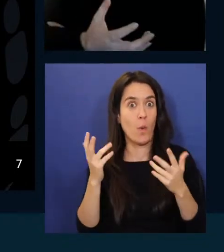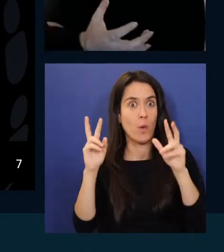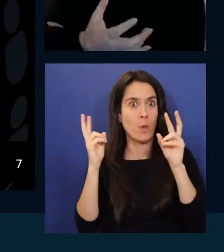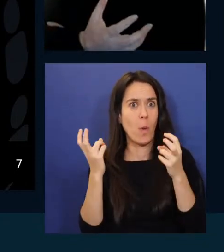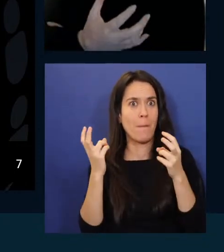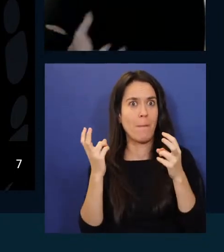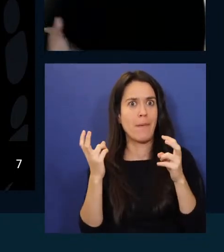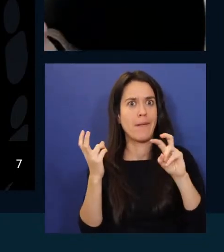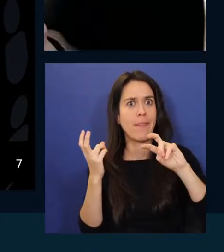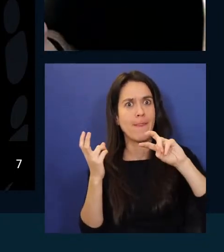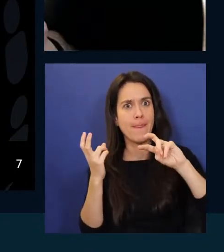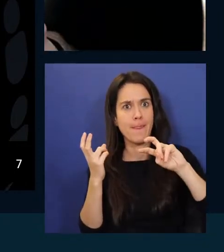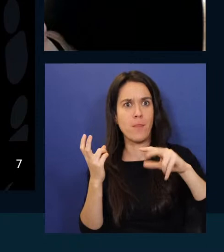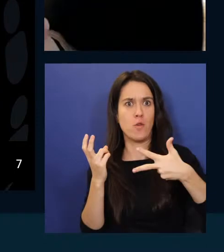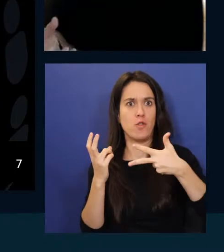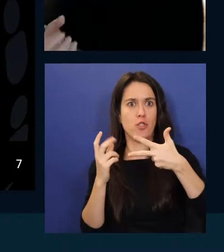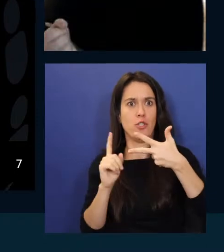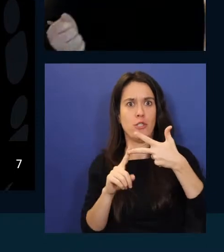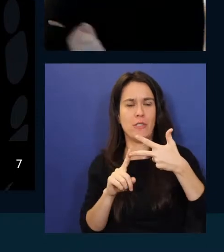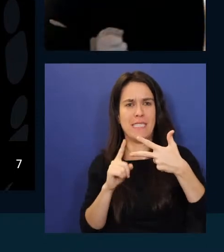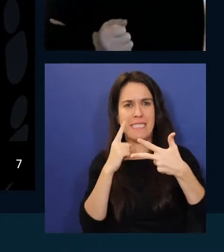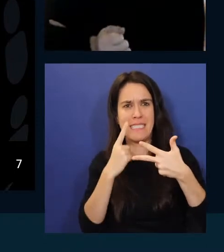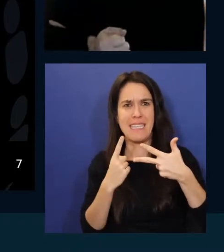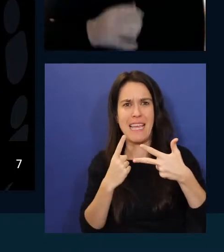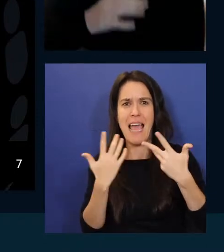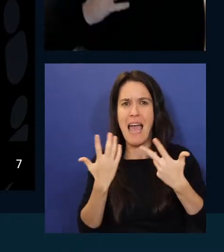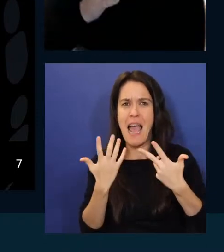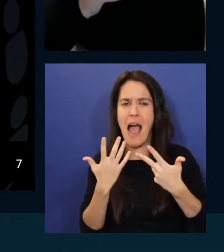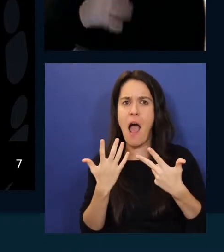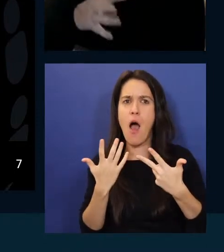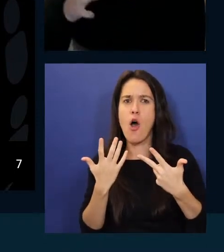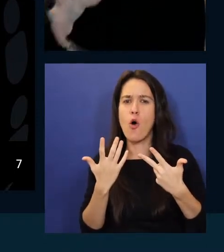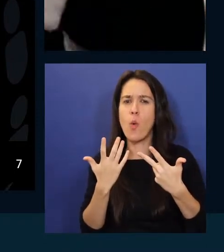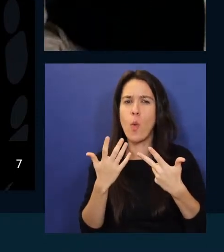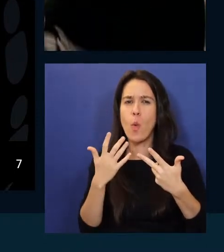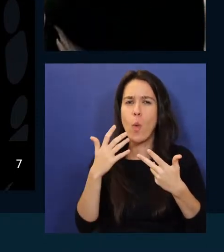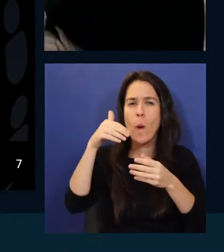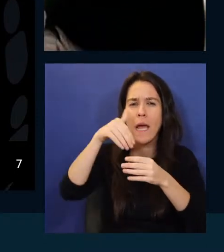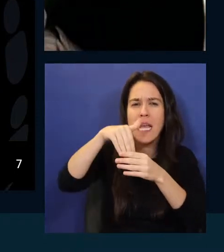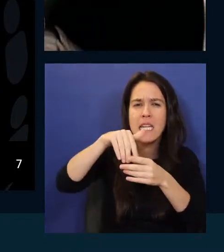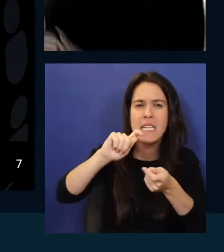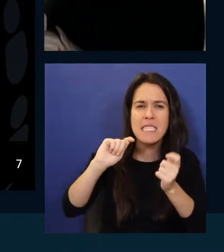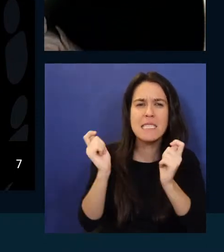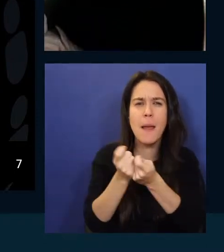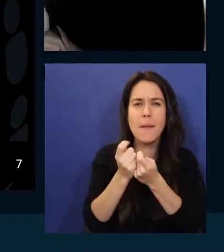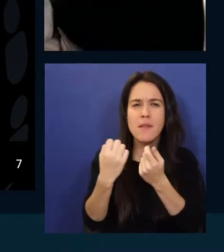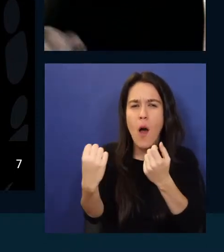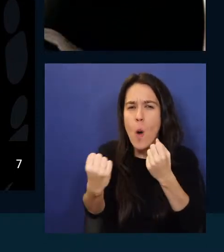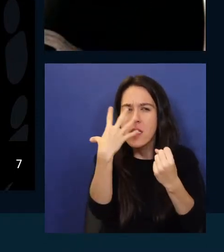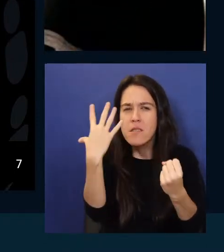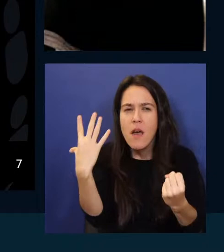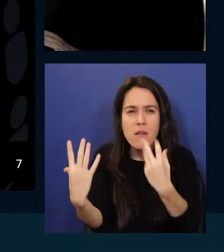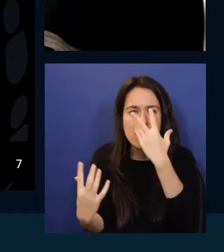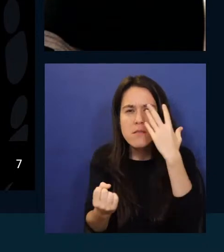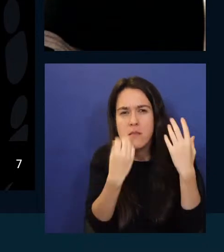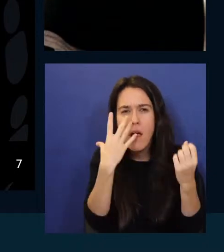get insights from Teams. And then I have a couple of different options as well,